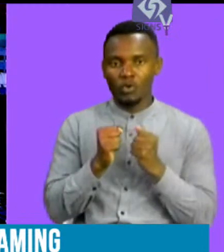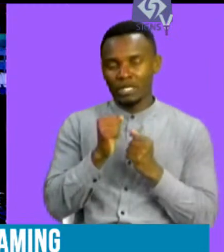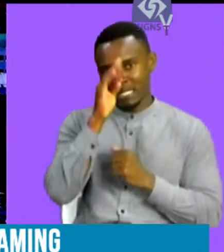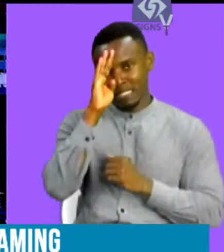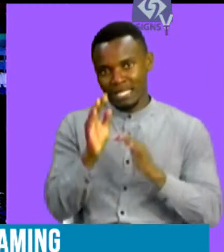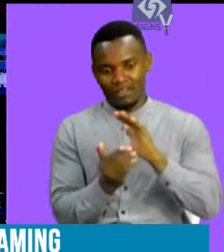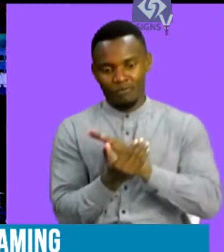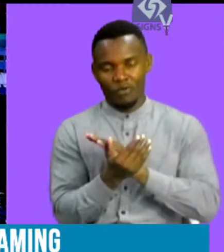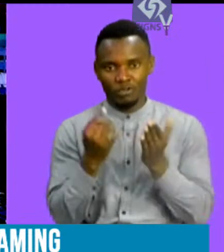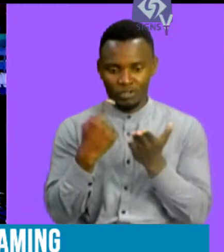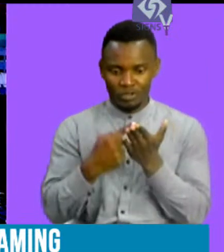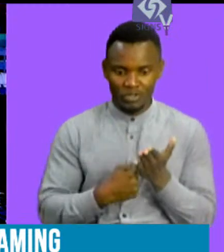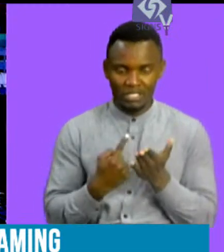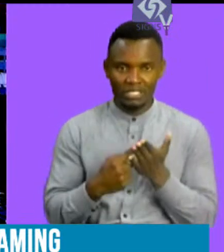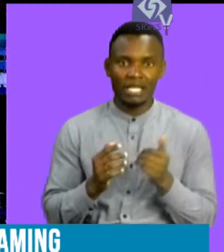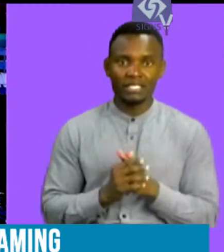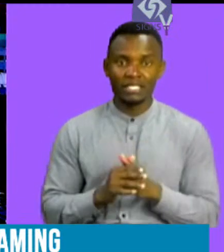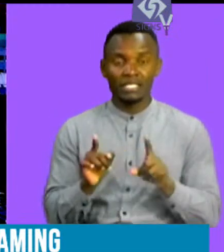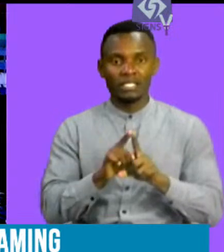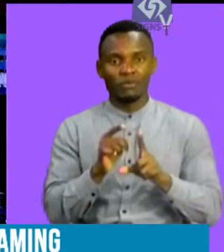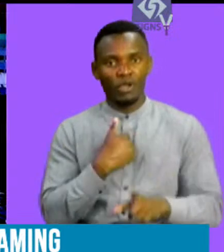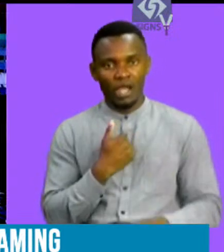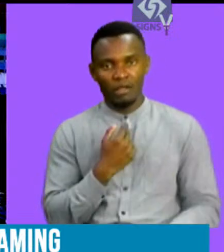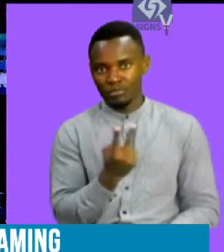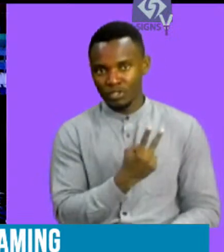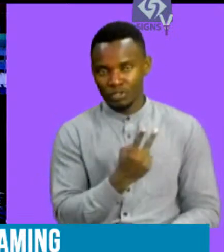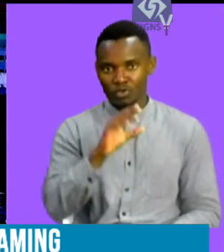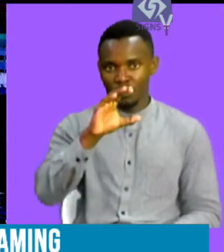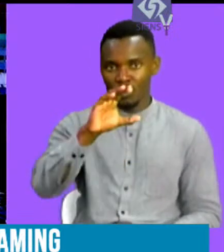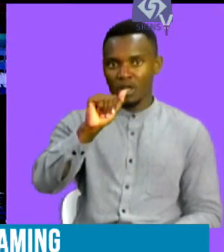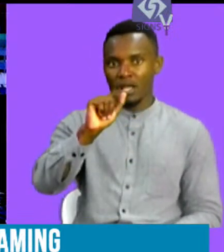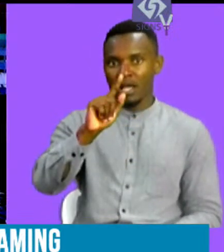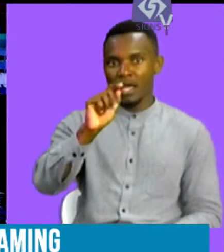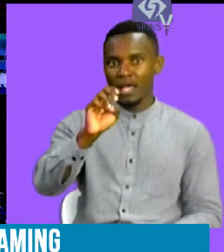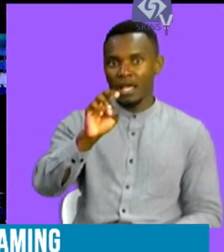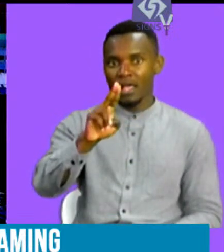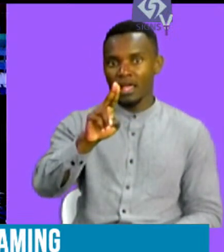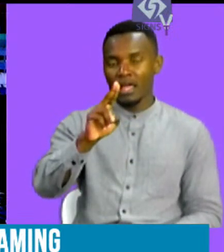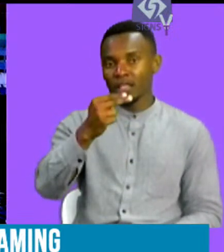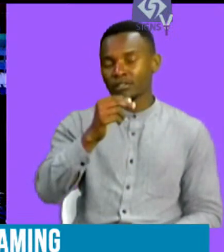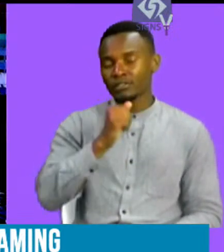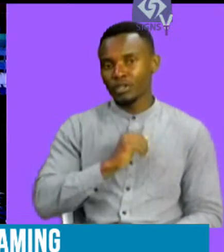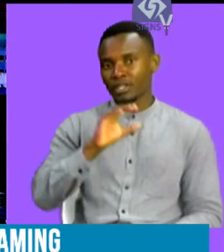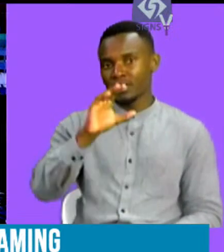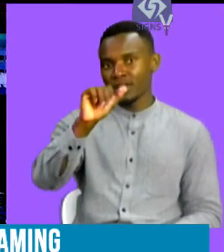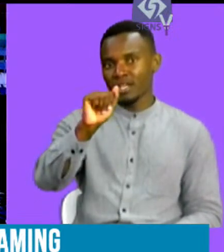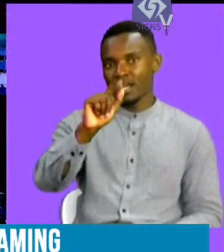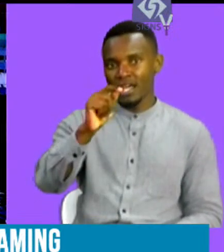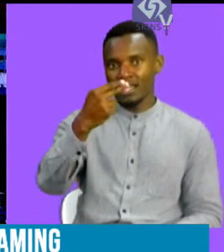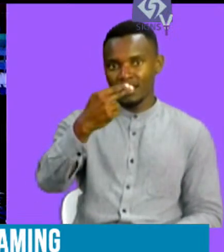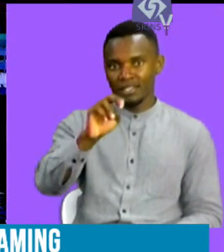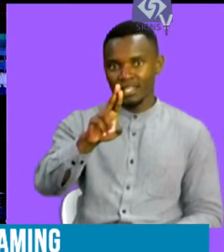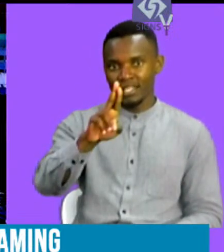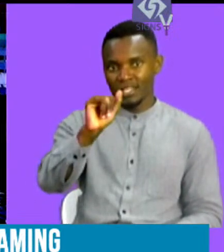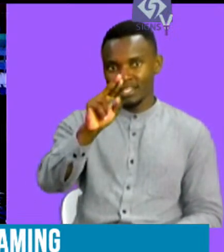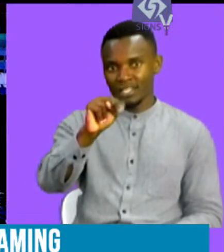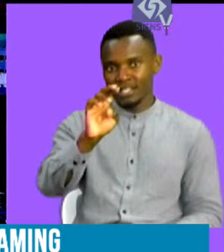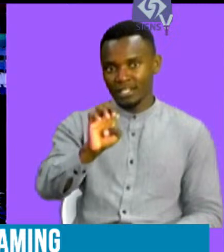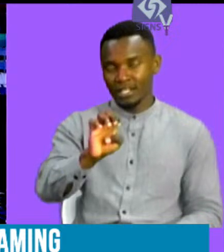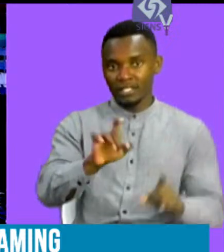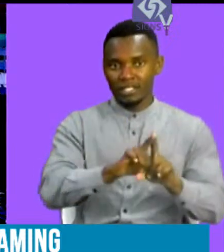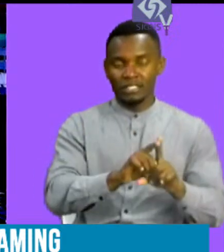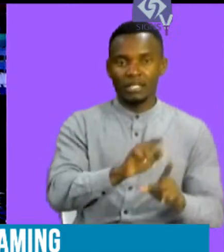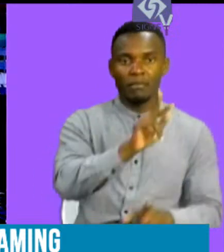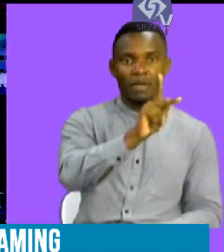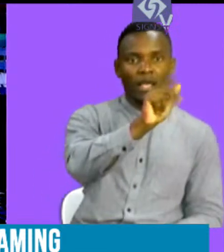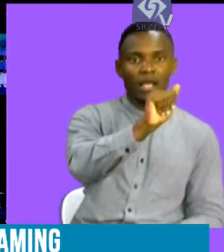conversation. It has been Madam Catherine Mwangi and Mr. Lincoln Kabanya. They all are from the Nairobi County government, and